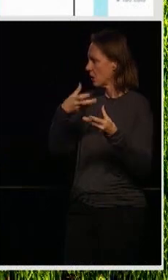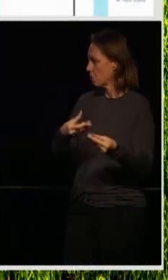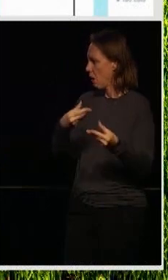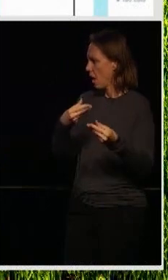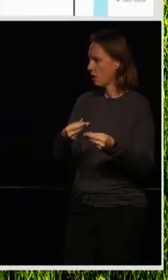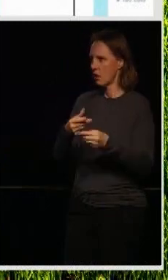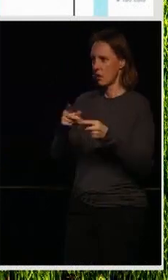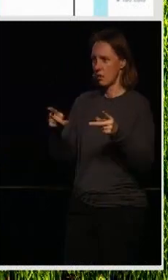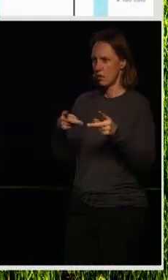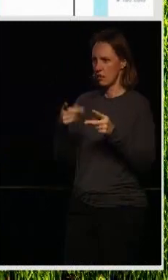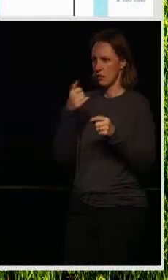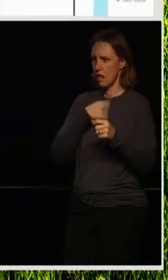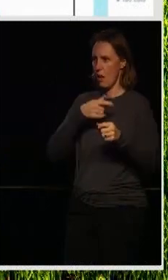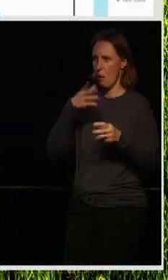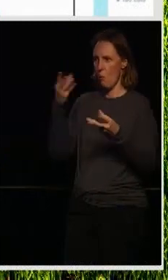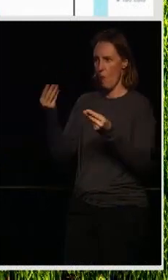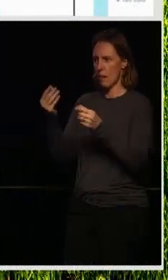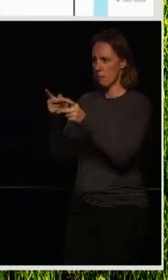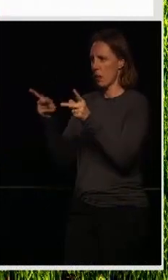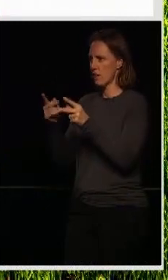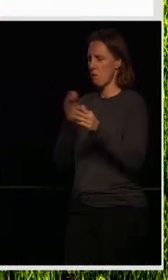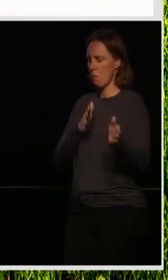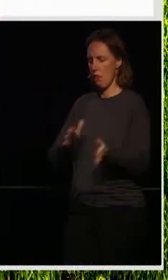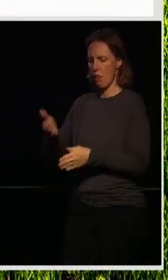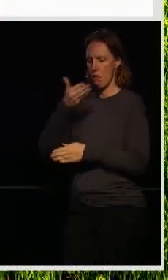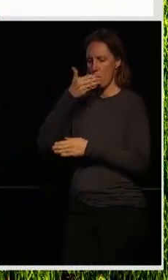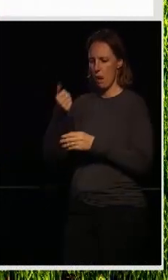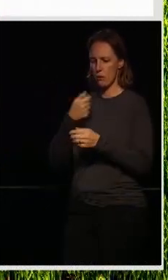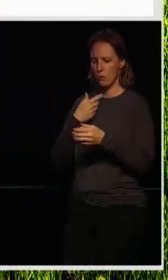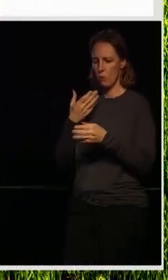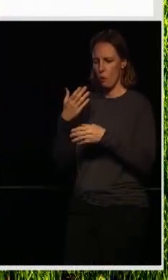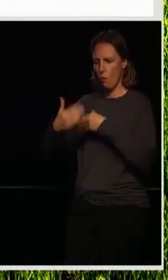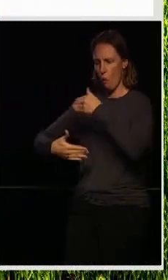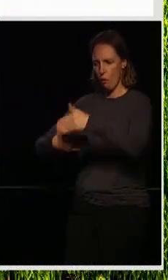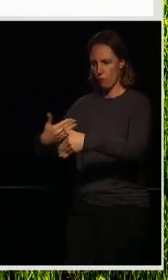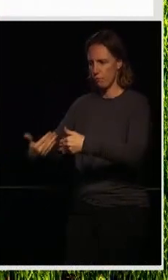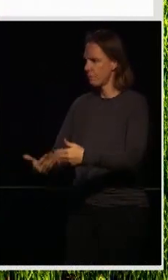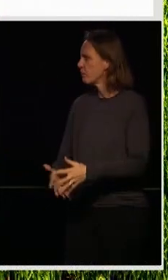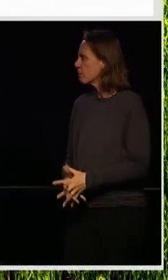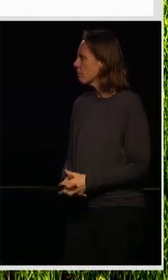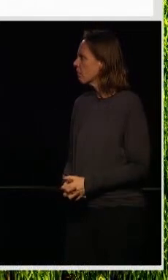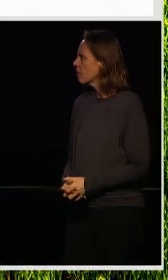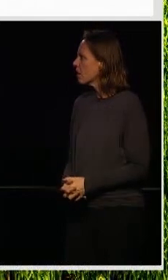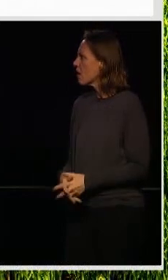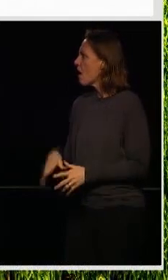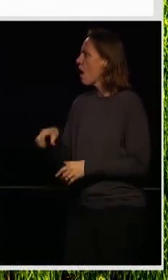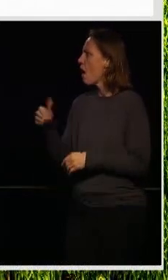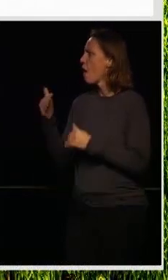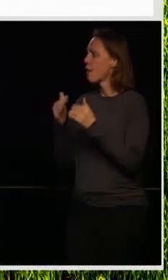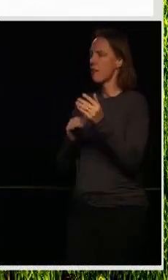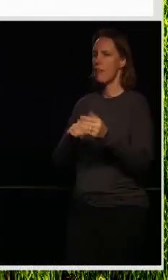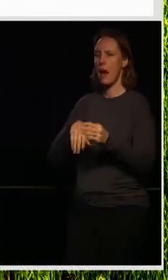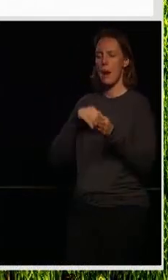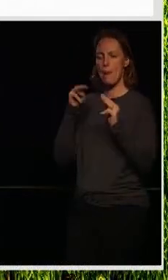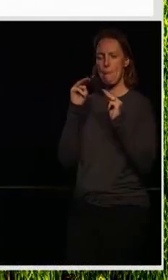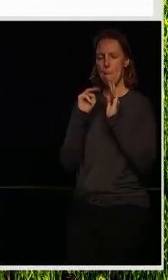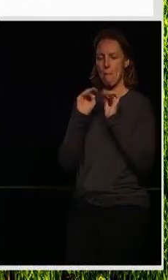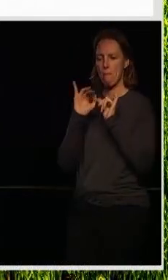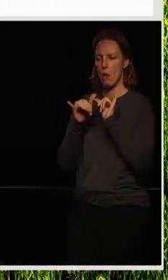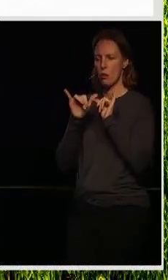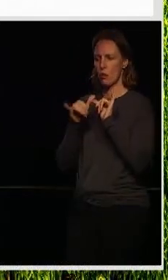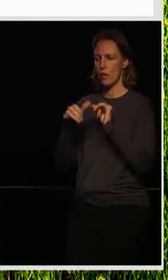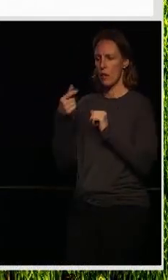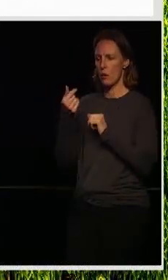the best course of action. Apart from measuring grain condition, the movement of the Crover